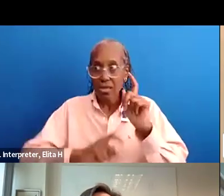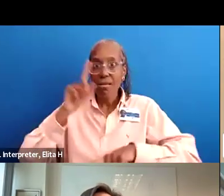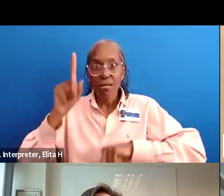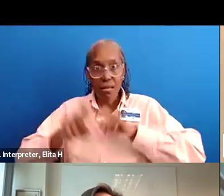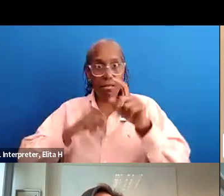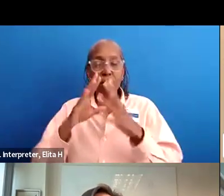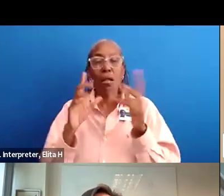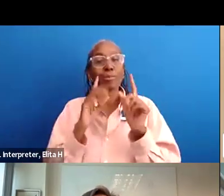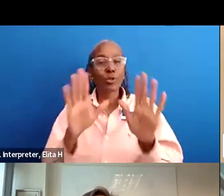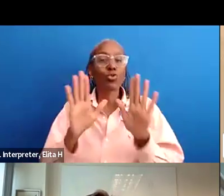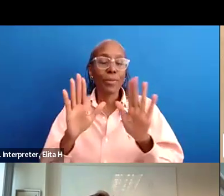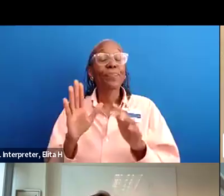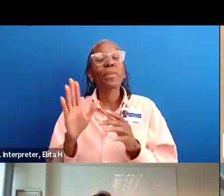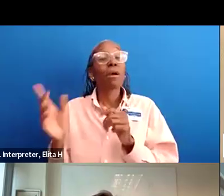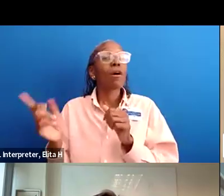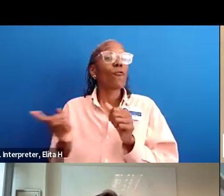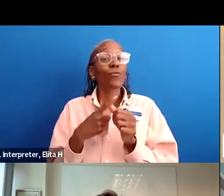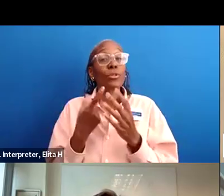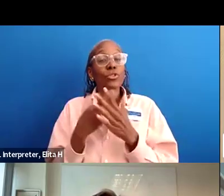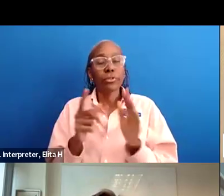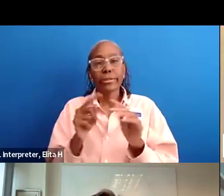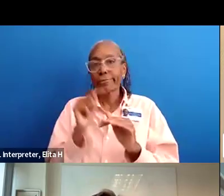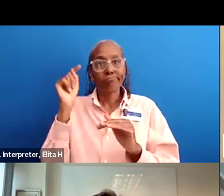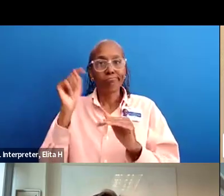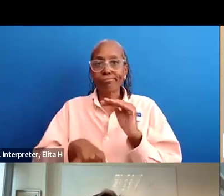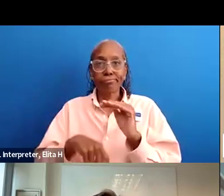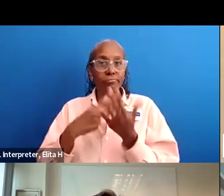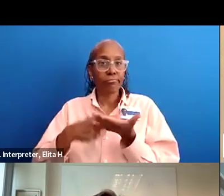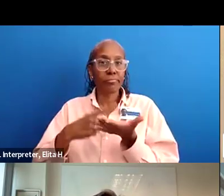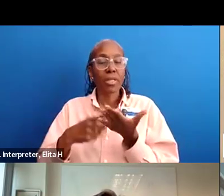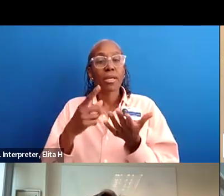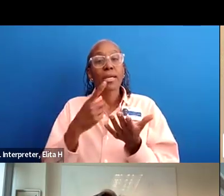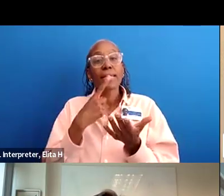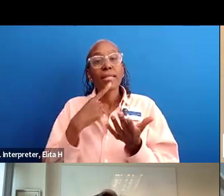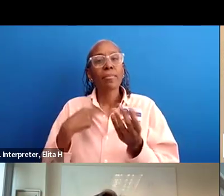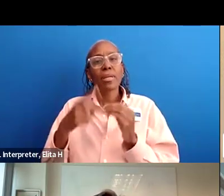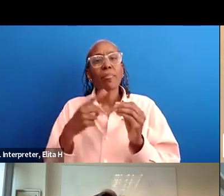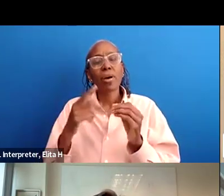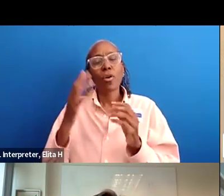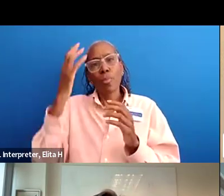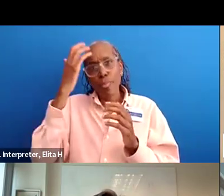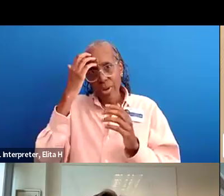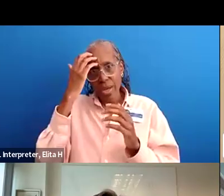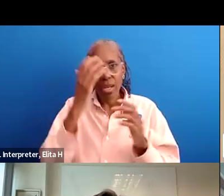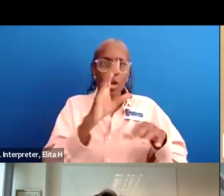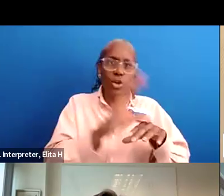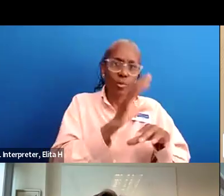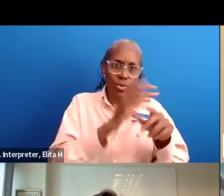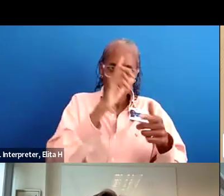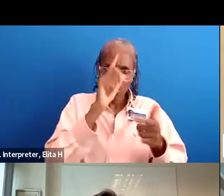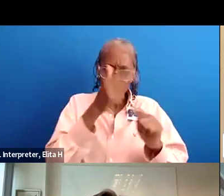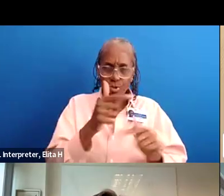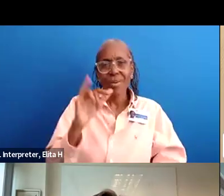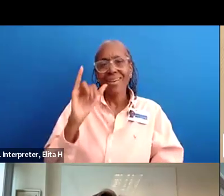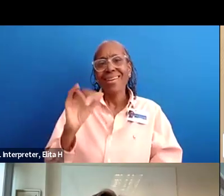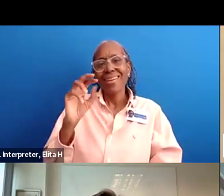So great. Let's go ahead and just dig right in. Tell me about the brain-computer interface. Now, just what